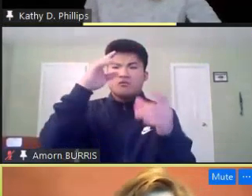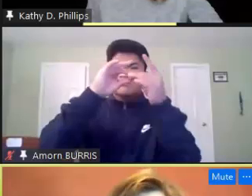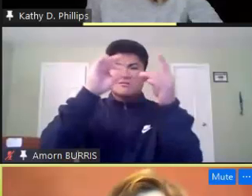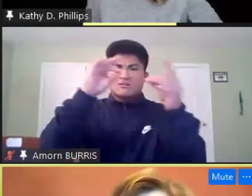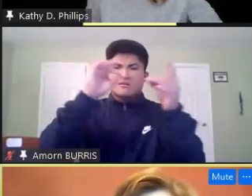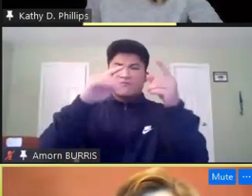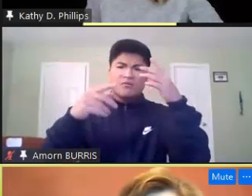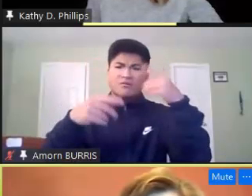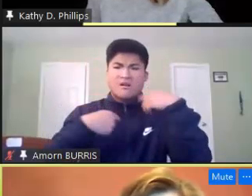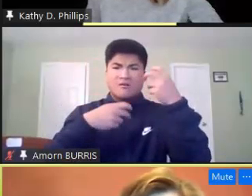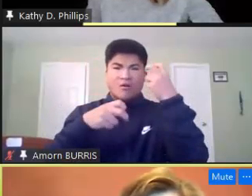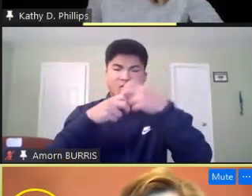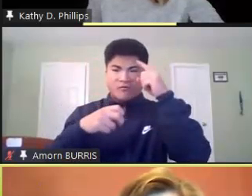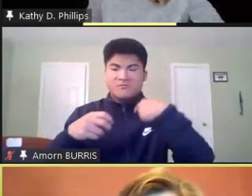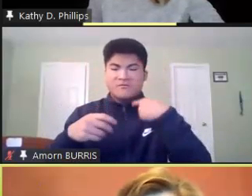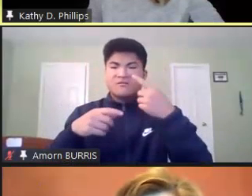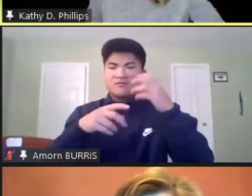Sure.